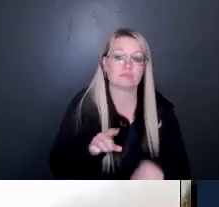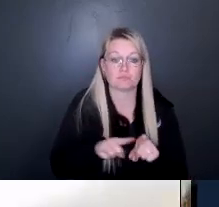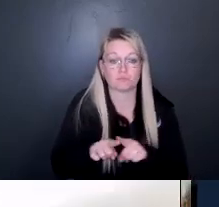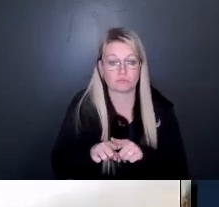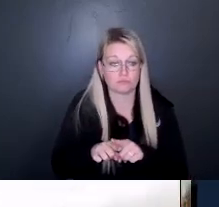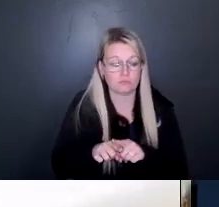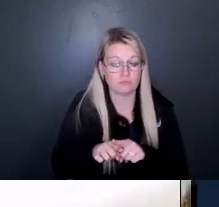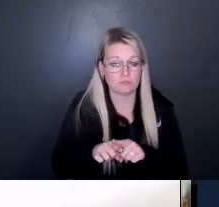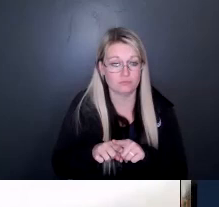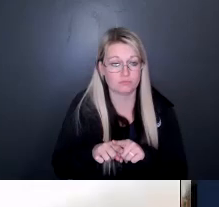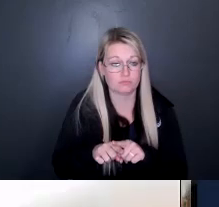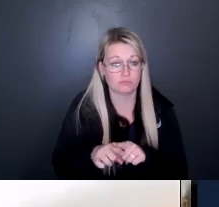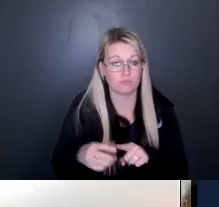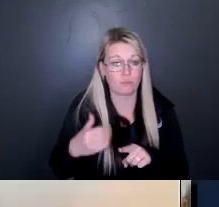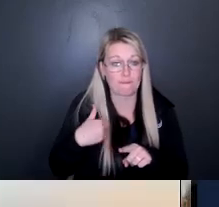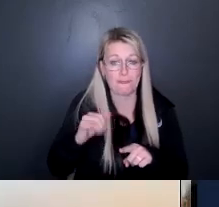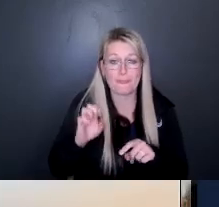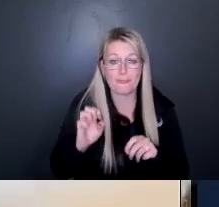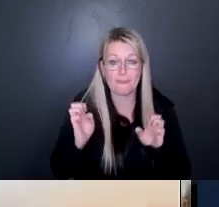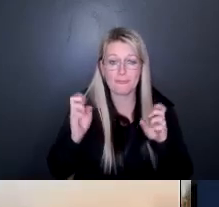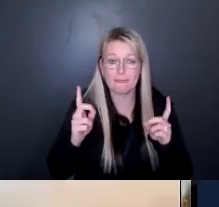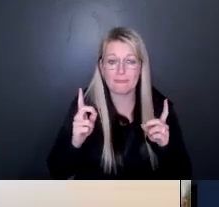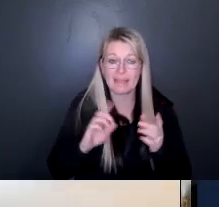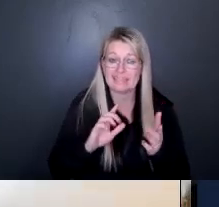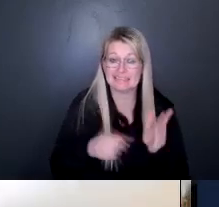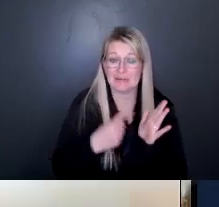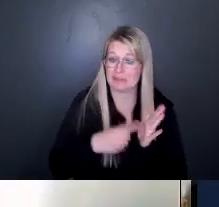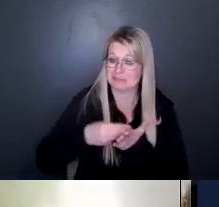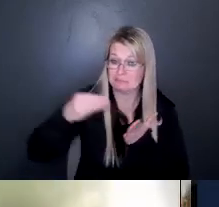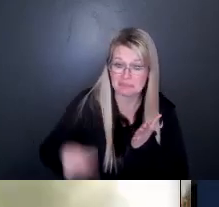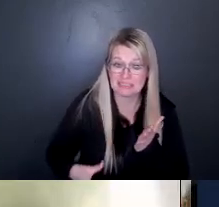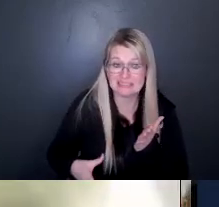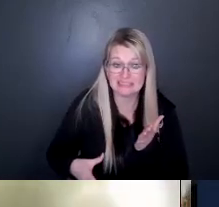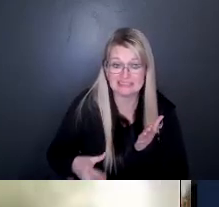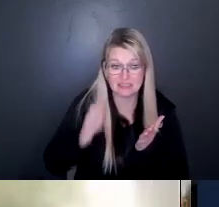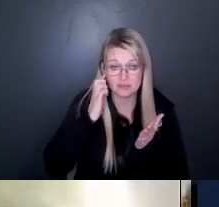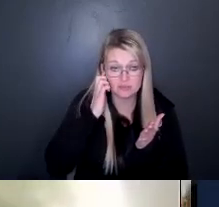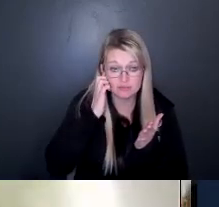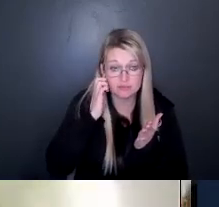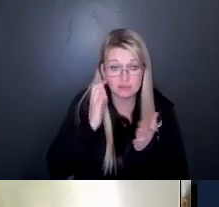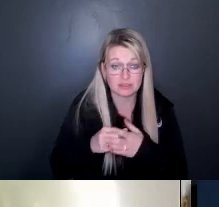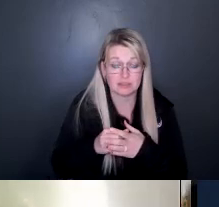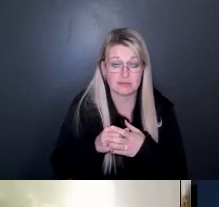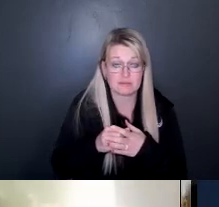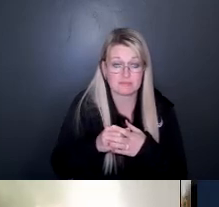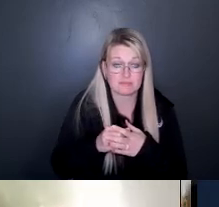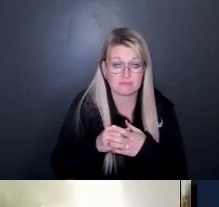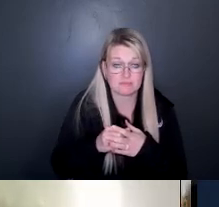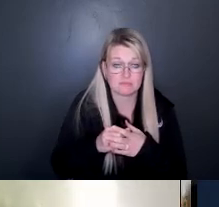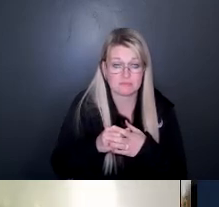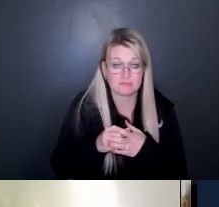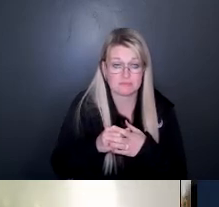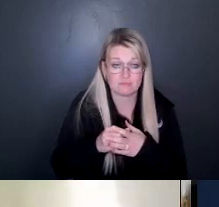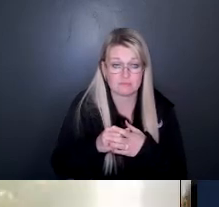that inclusive education, sometimes it becomes very expensive. It becomes expensive. You may want to